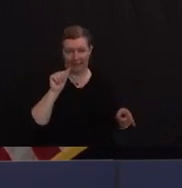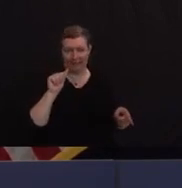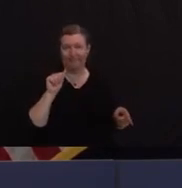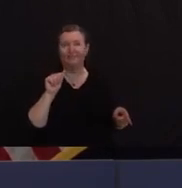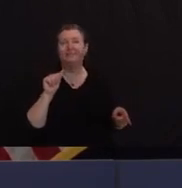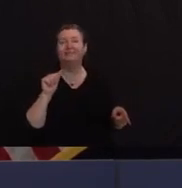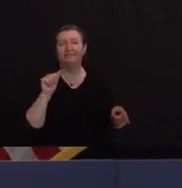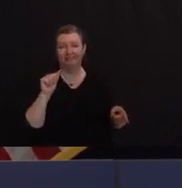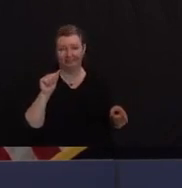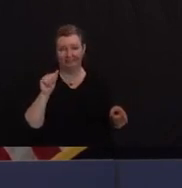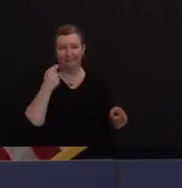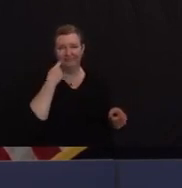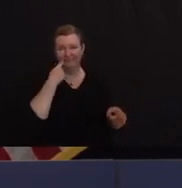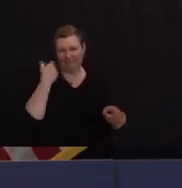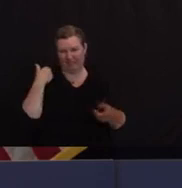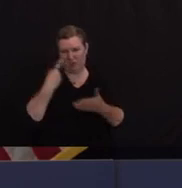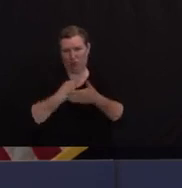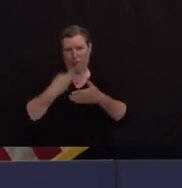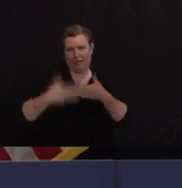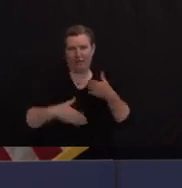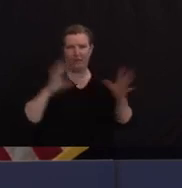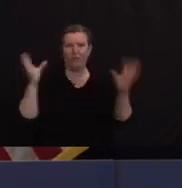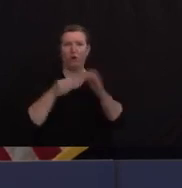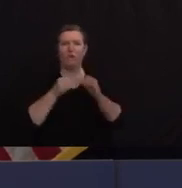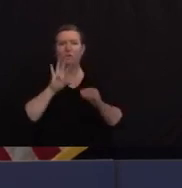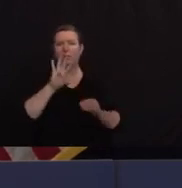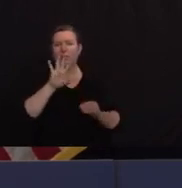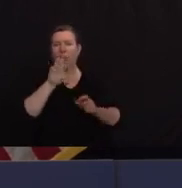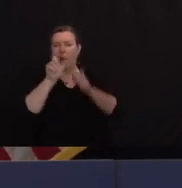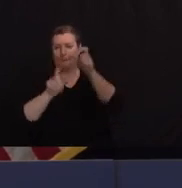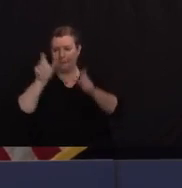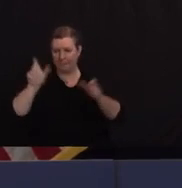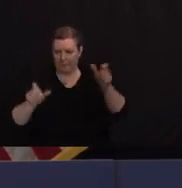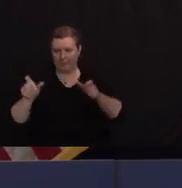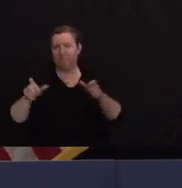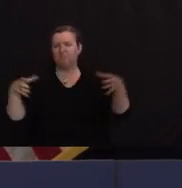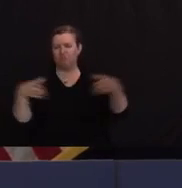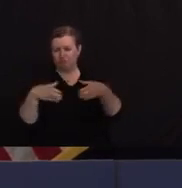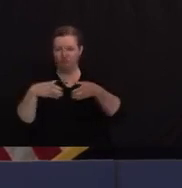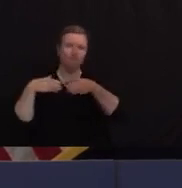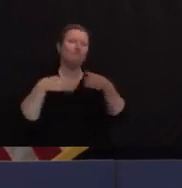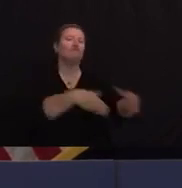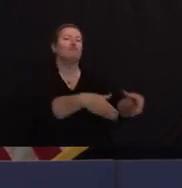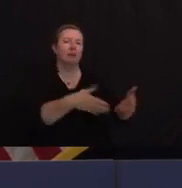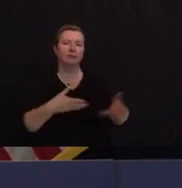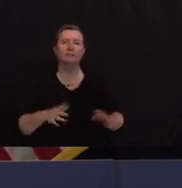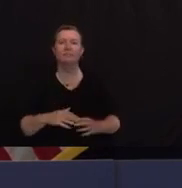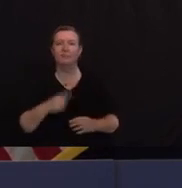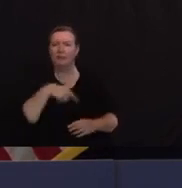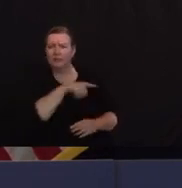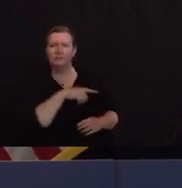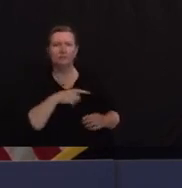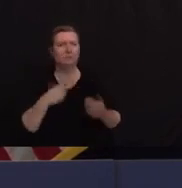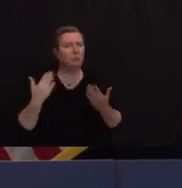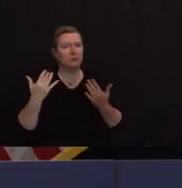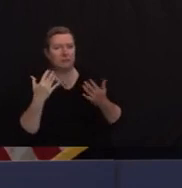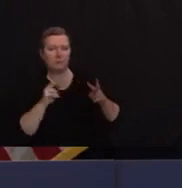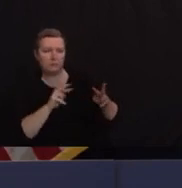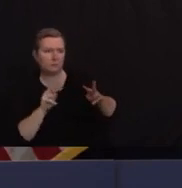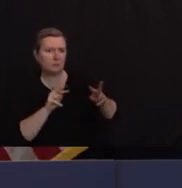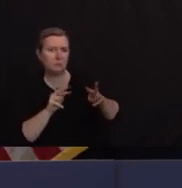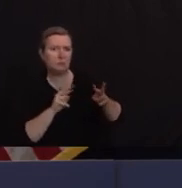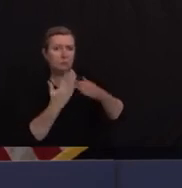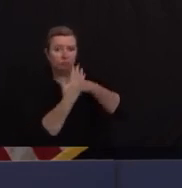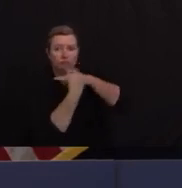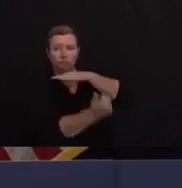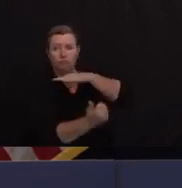a 45-member team with both vessels as well as vehicles. They are standing by in Oxford, Alabama right now. They're either